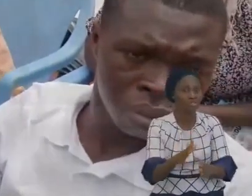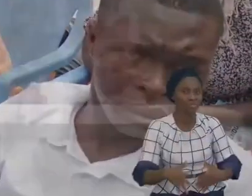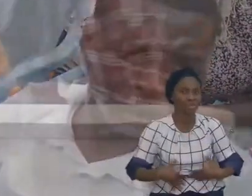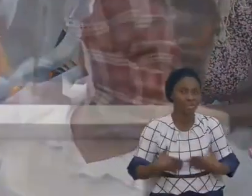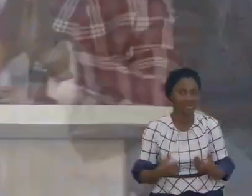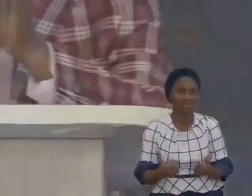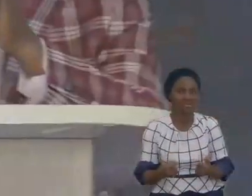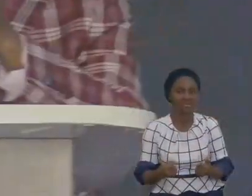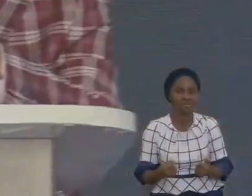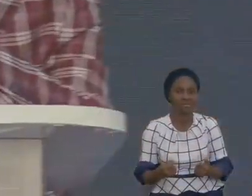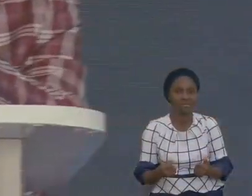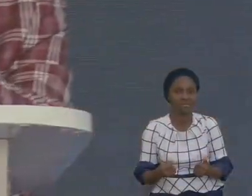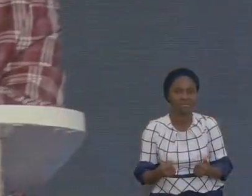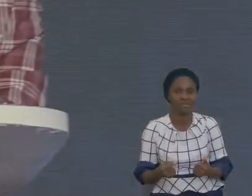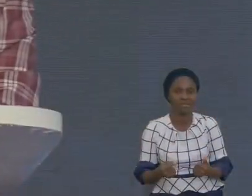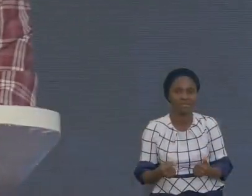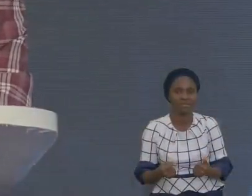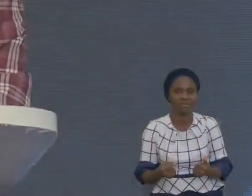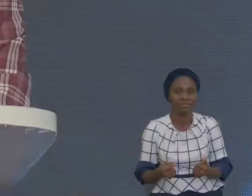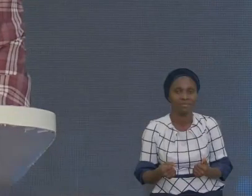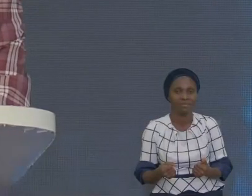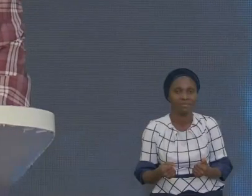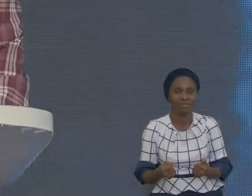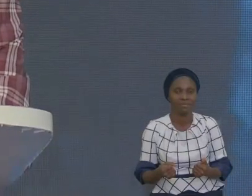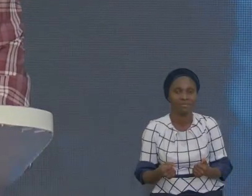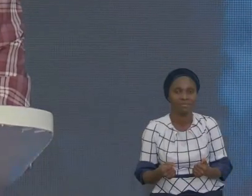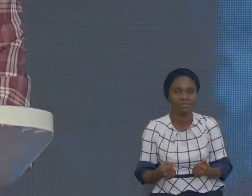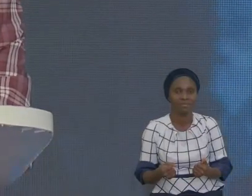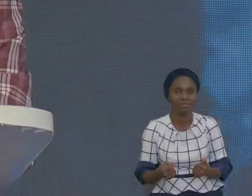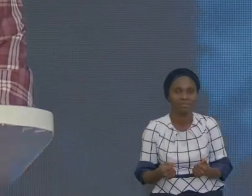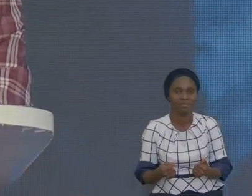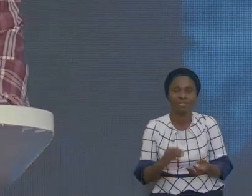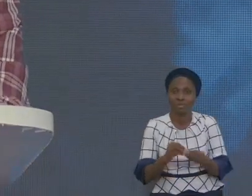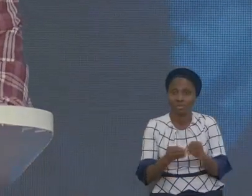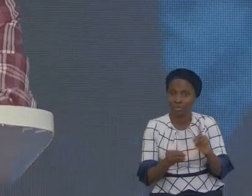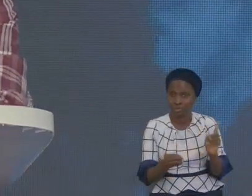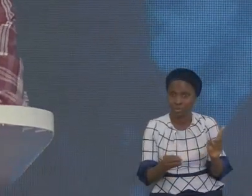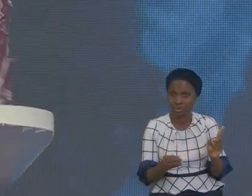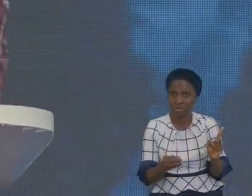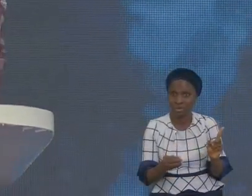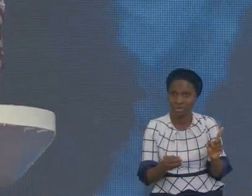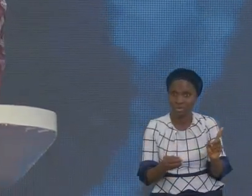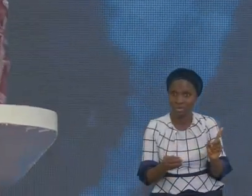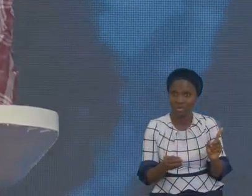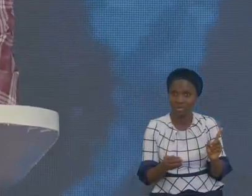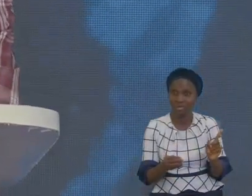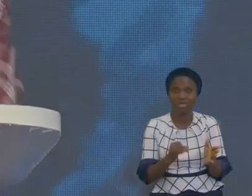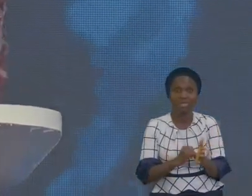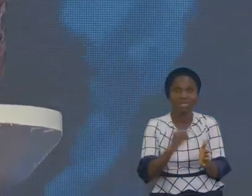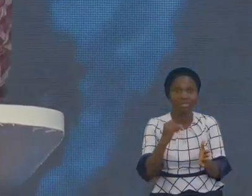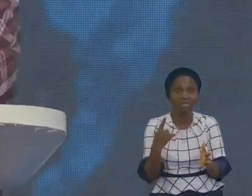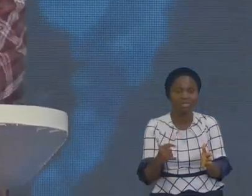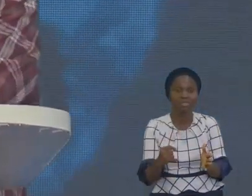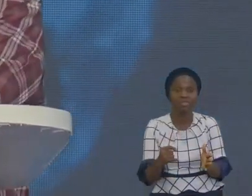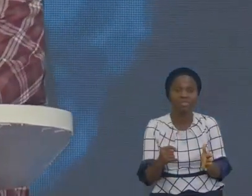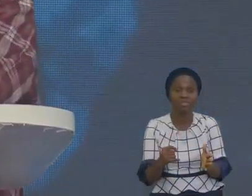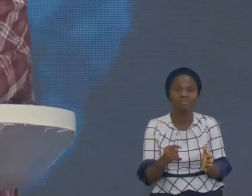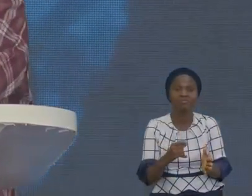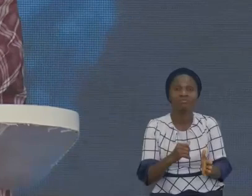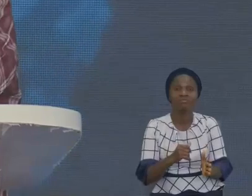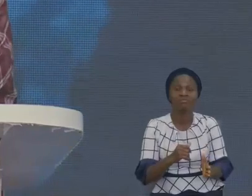Number one is dissatisfaction with the hedged way